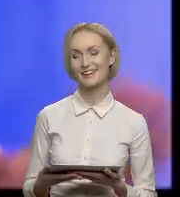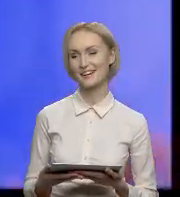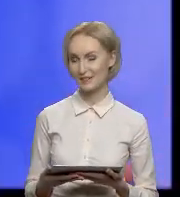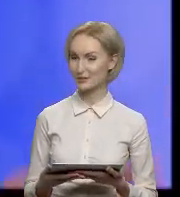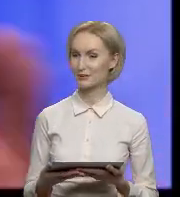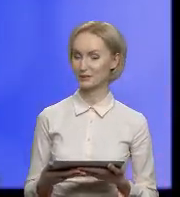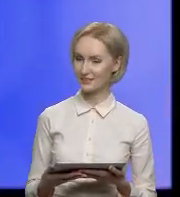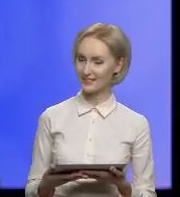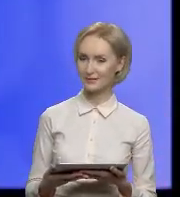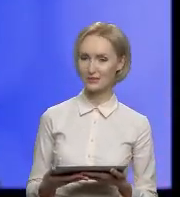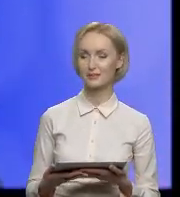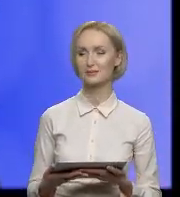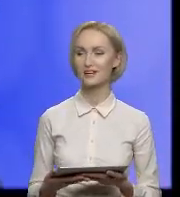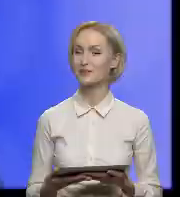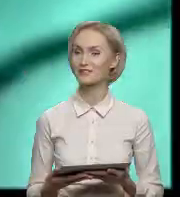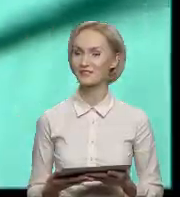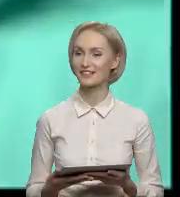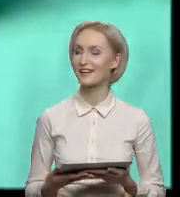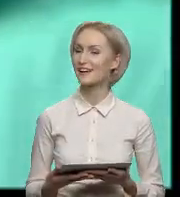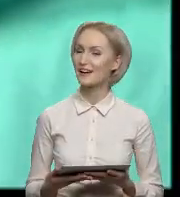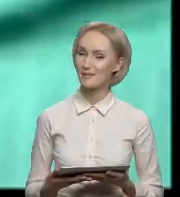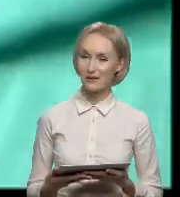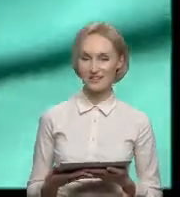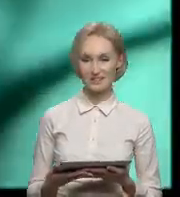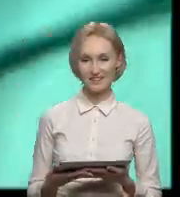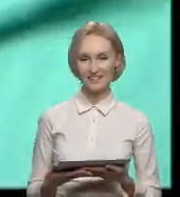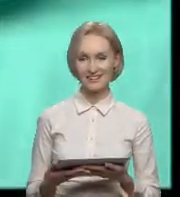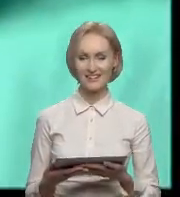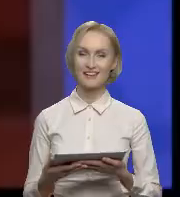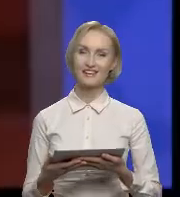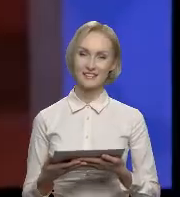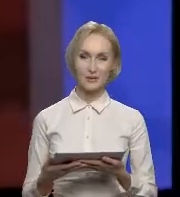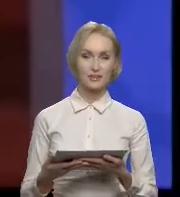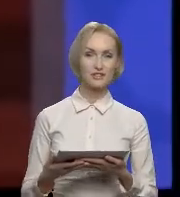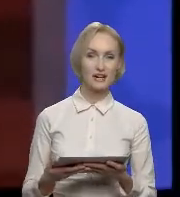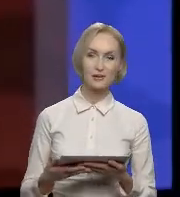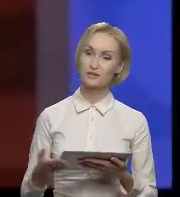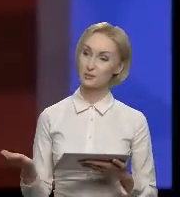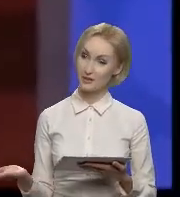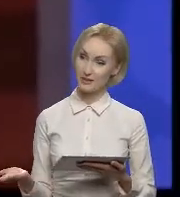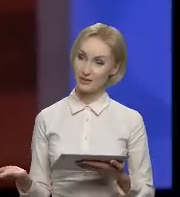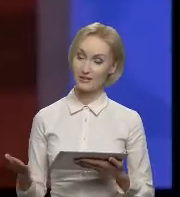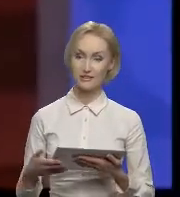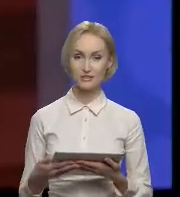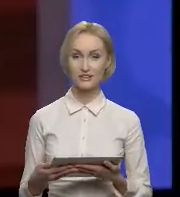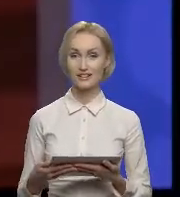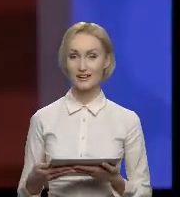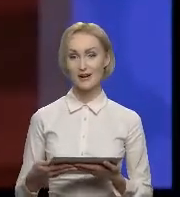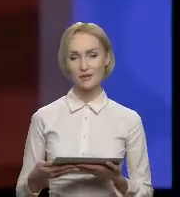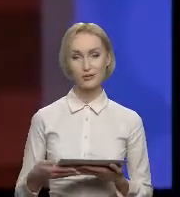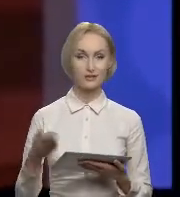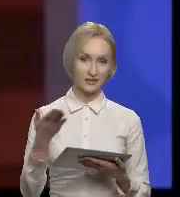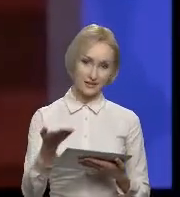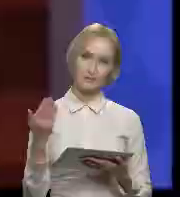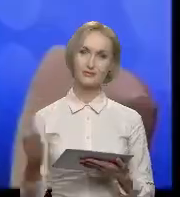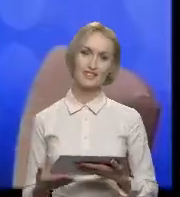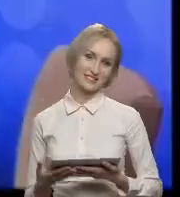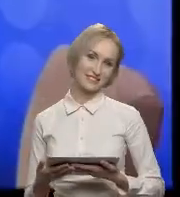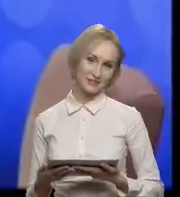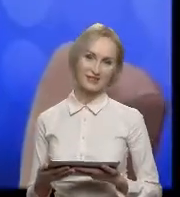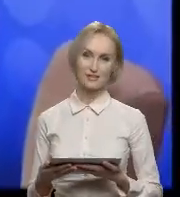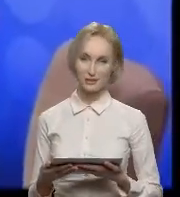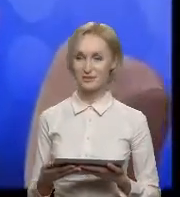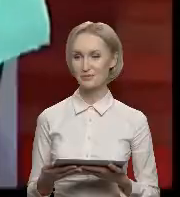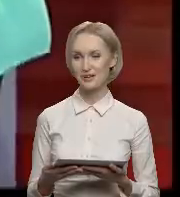you, but you wanted to sit there and keep threatening me. Did you send him to jail? Did you send him to jail? You sent him to jail. Because he came